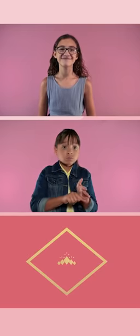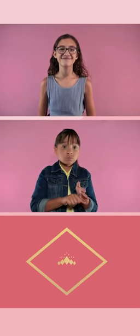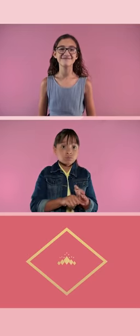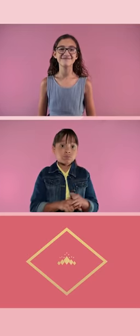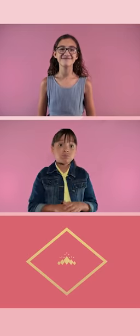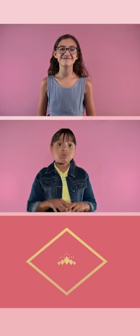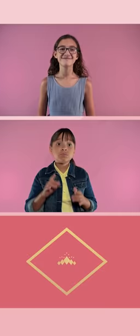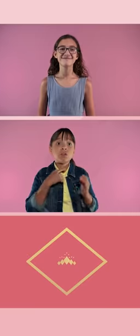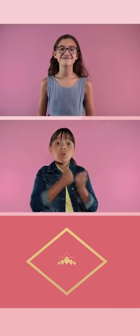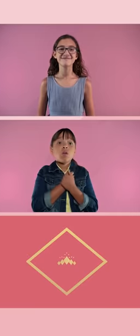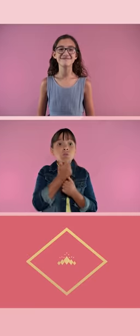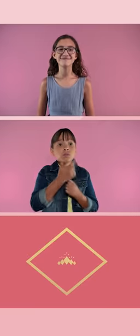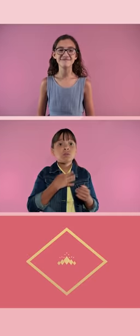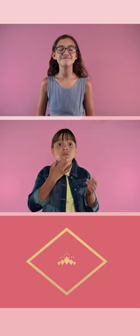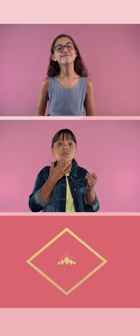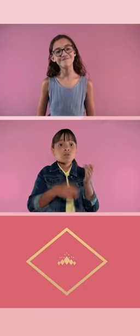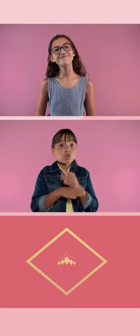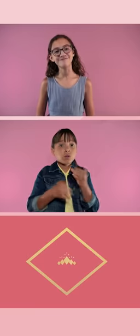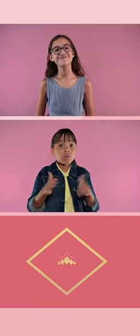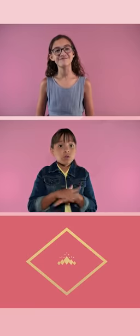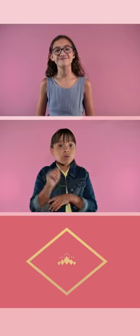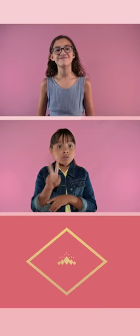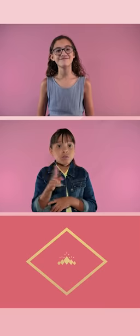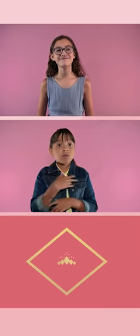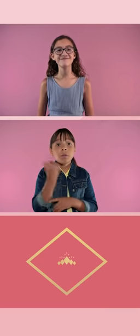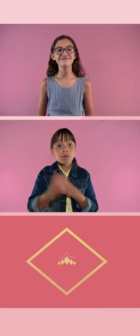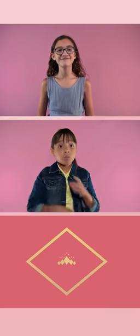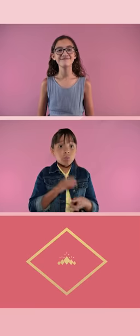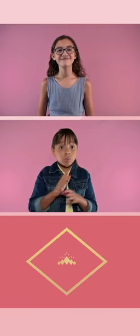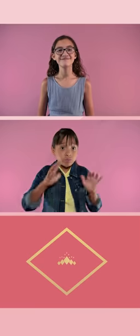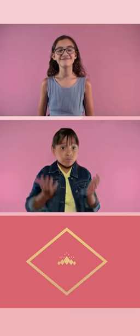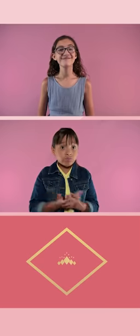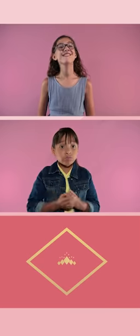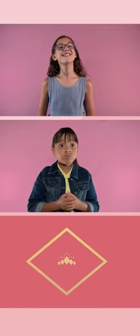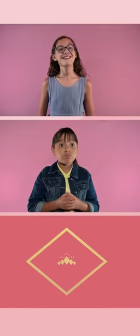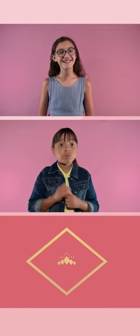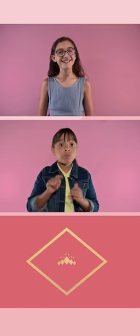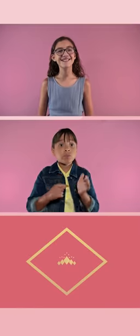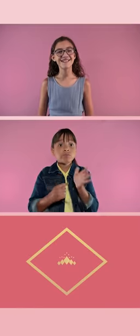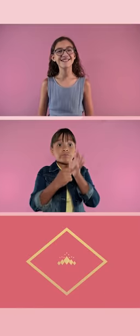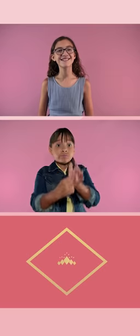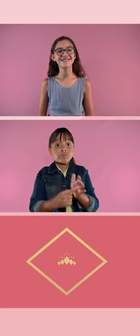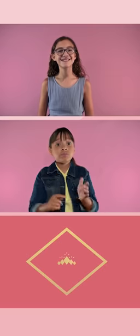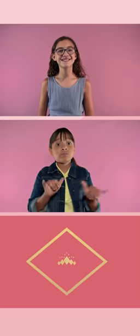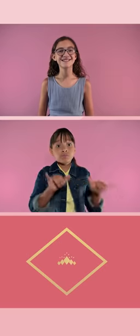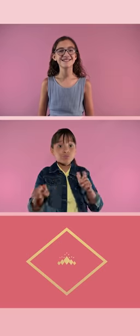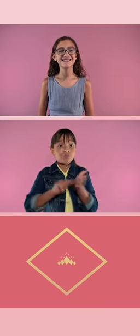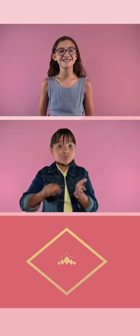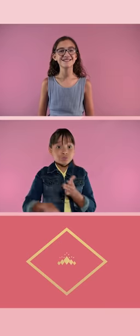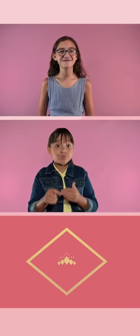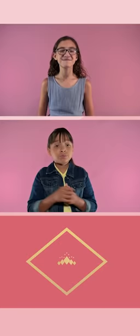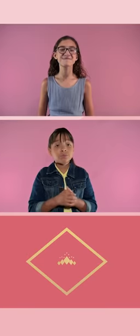is research. I love to watch my favorite soccer players on TV so that I can learn from the best in the world. This toast represents